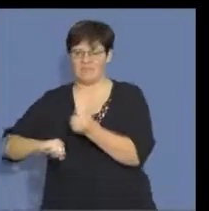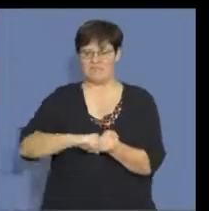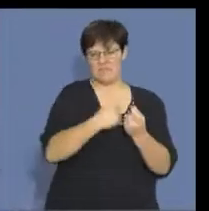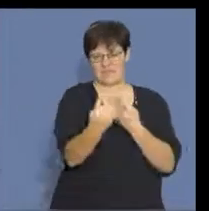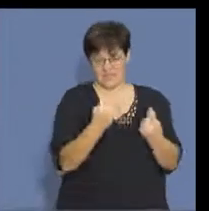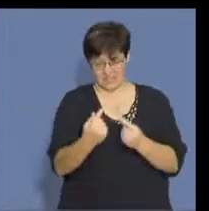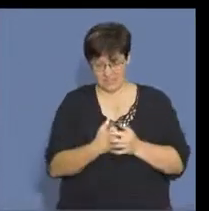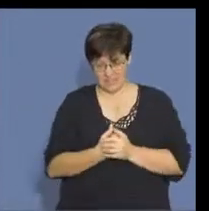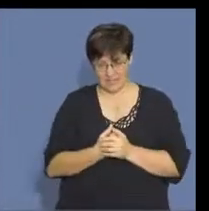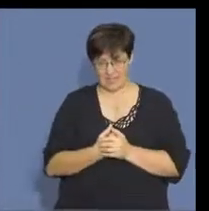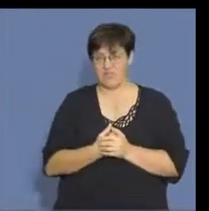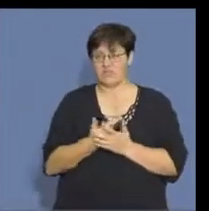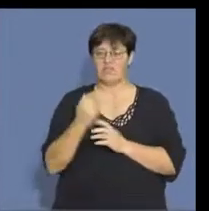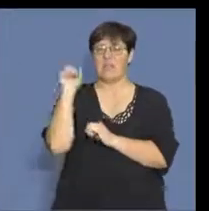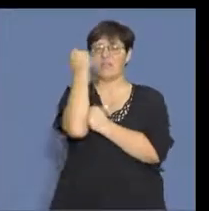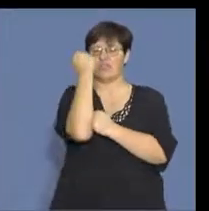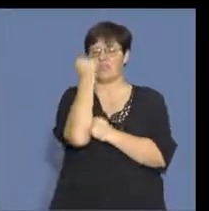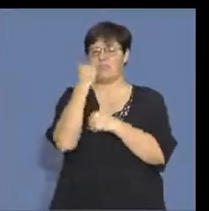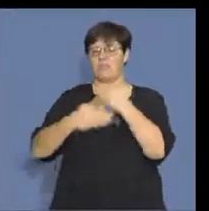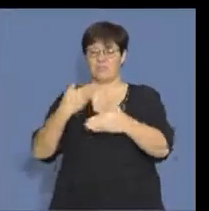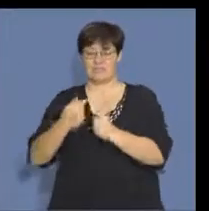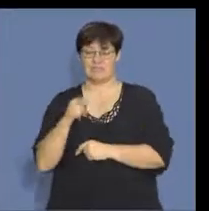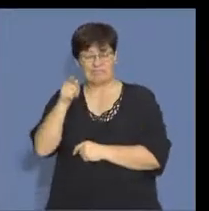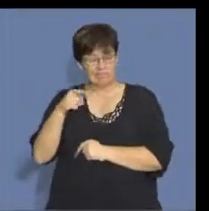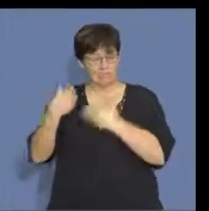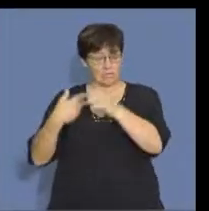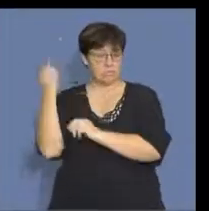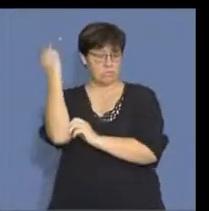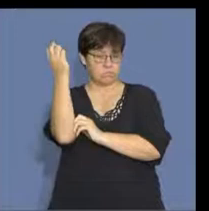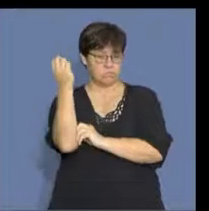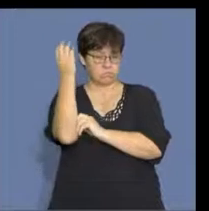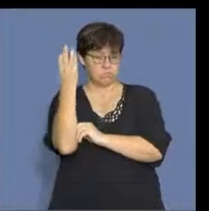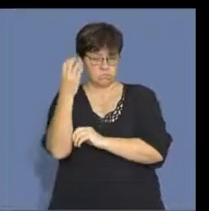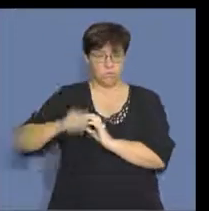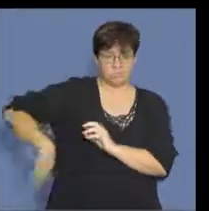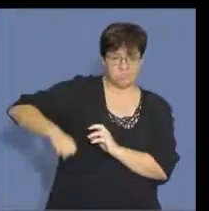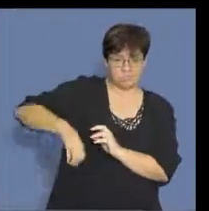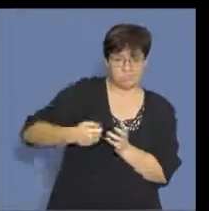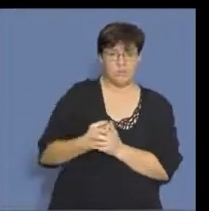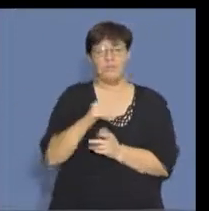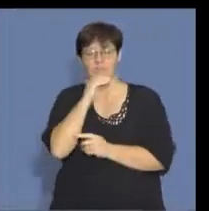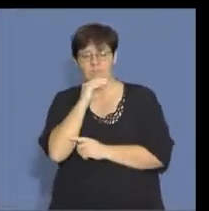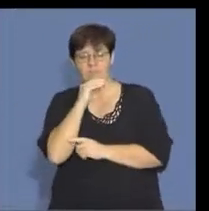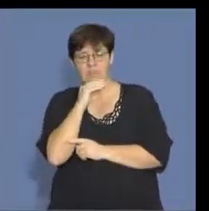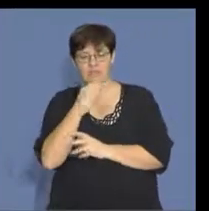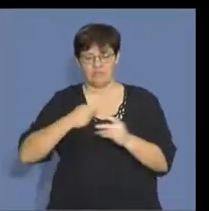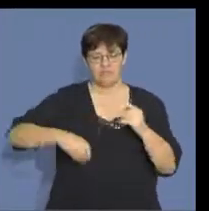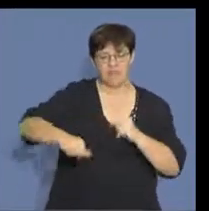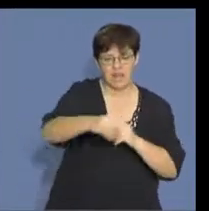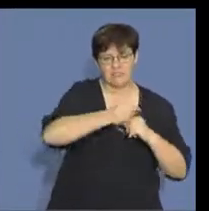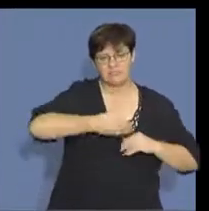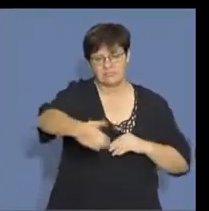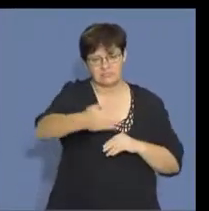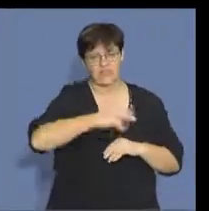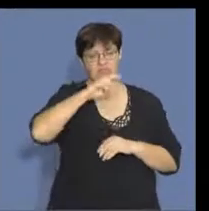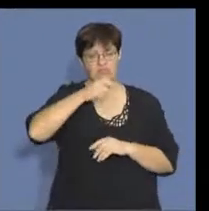there are industrial processes, and these industrial processes involve where artificial fertilizers containing